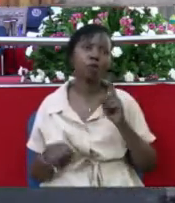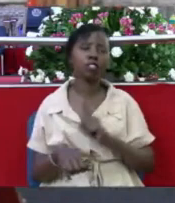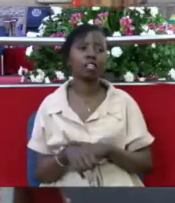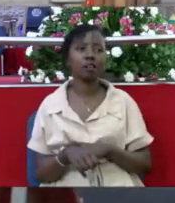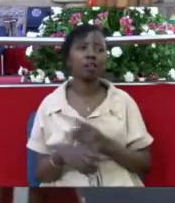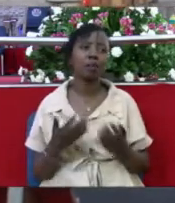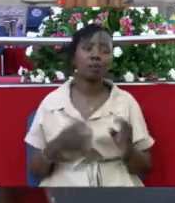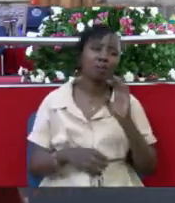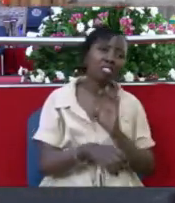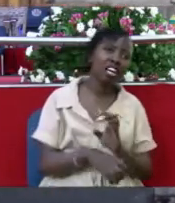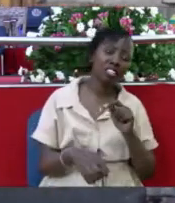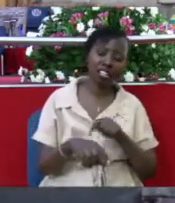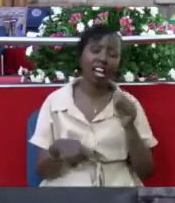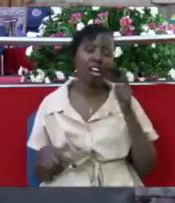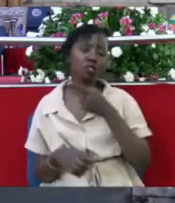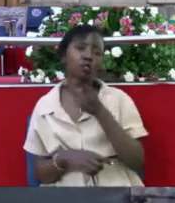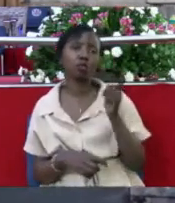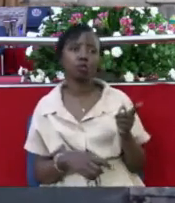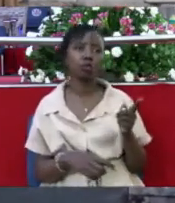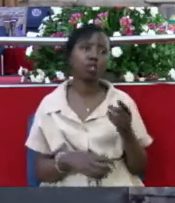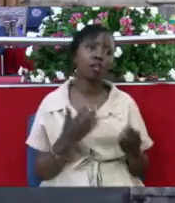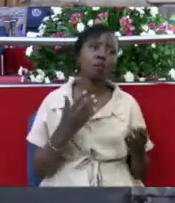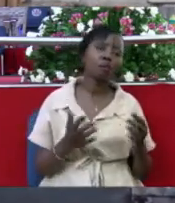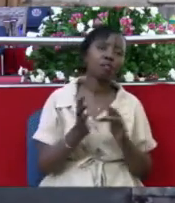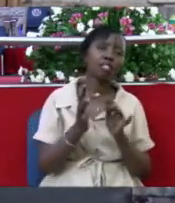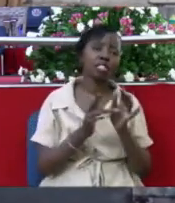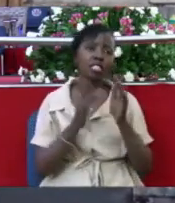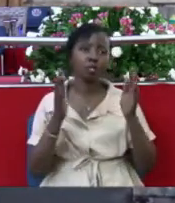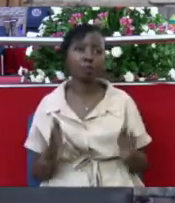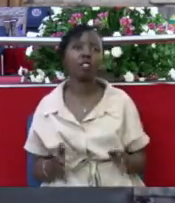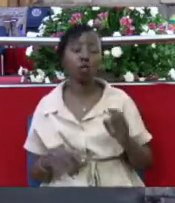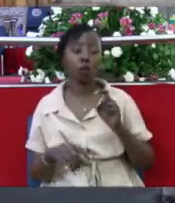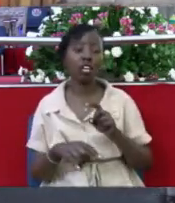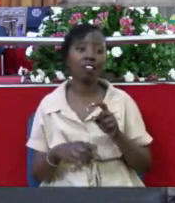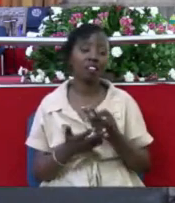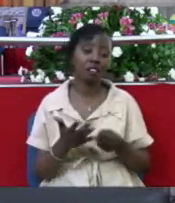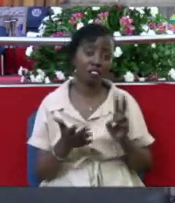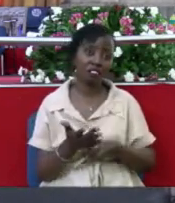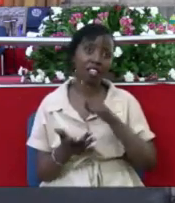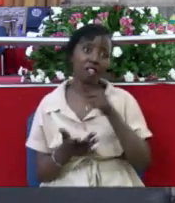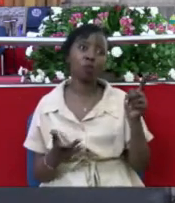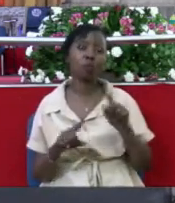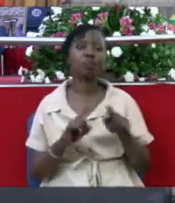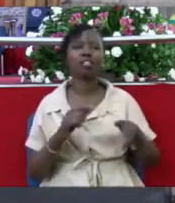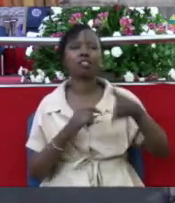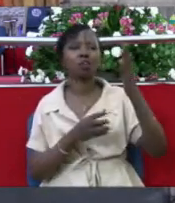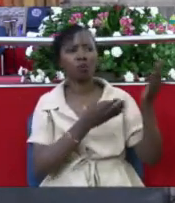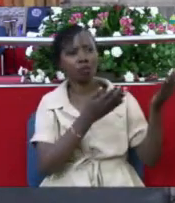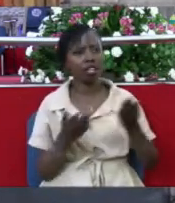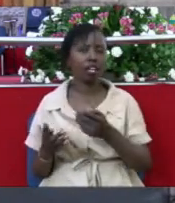hurt you. A Christian may have failed you. But God is inviting you